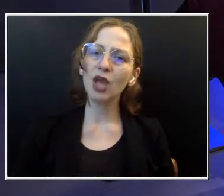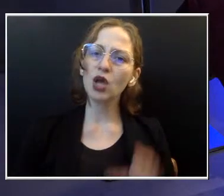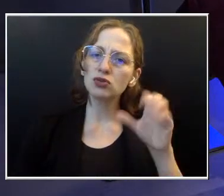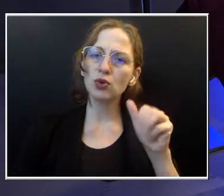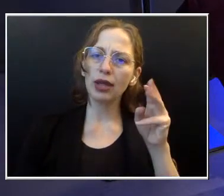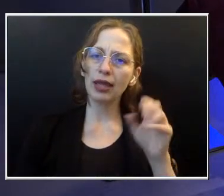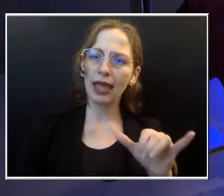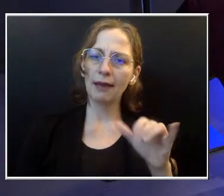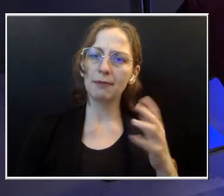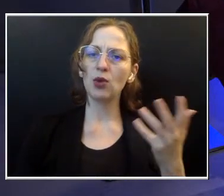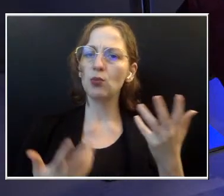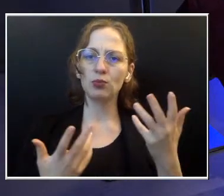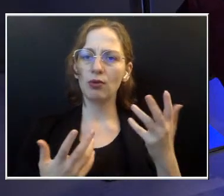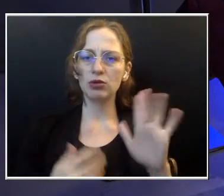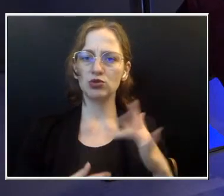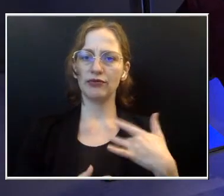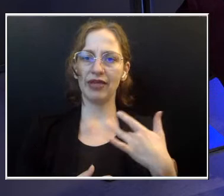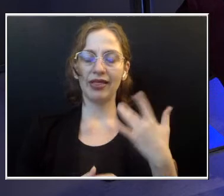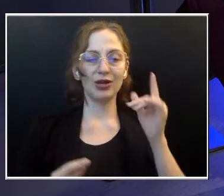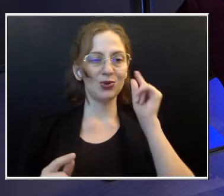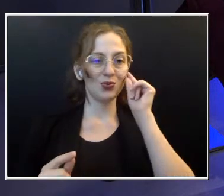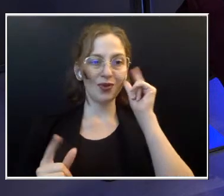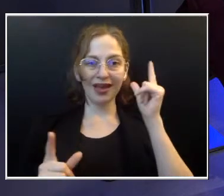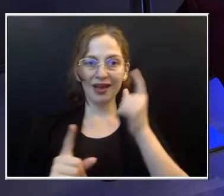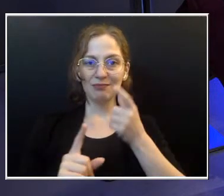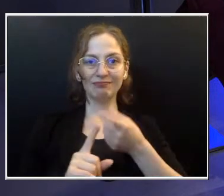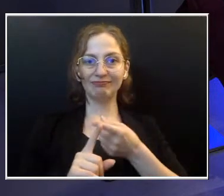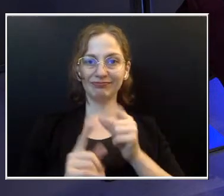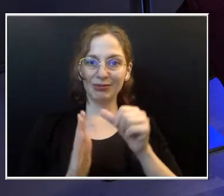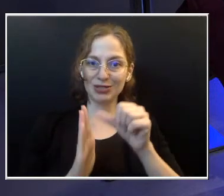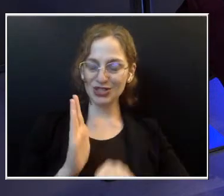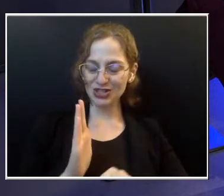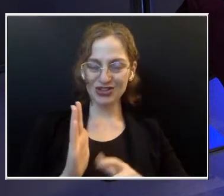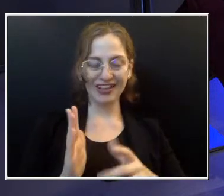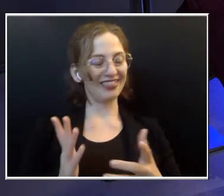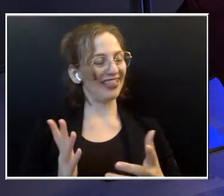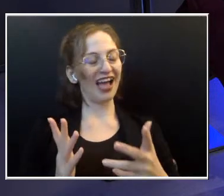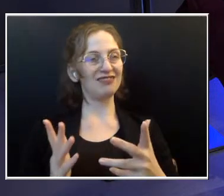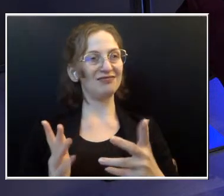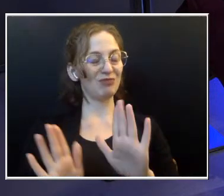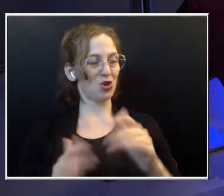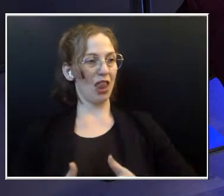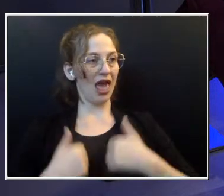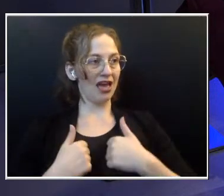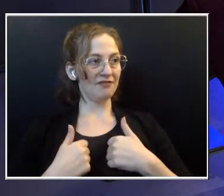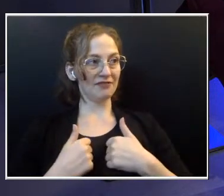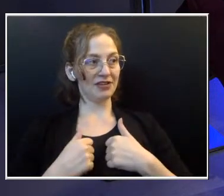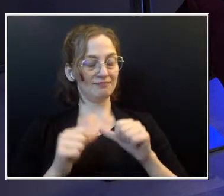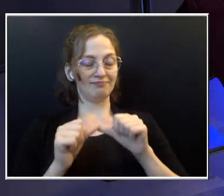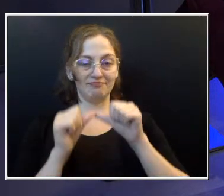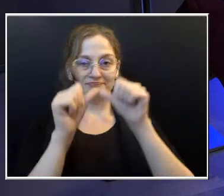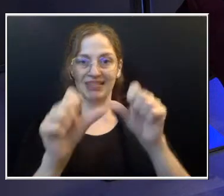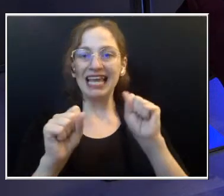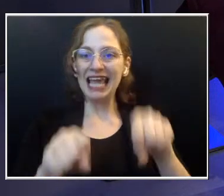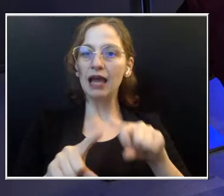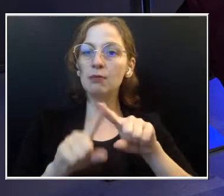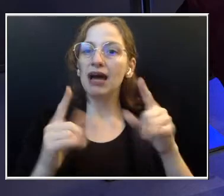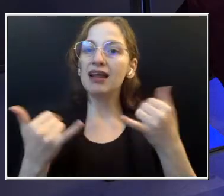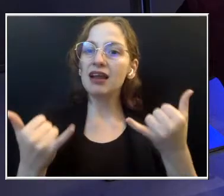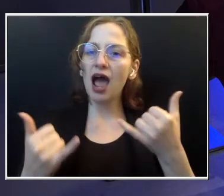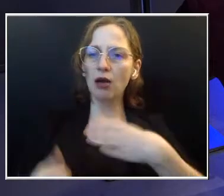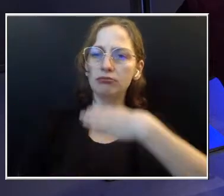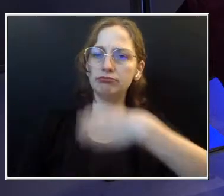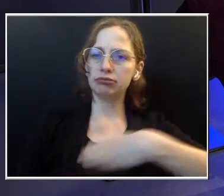helped extend your life, but now your breasts are gone? What did it feel like? Was that something that was even on your radar, or was it something you were really in tune